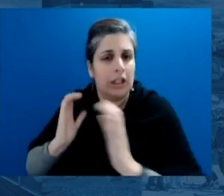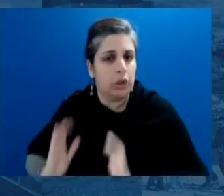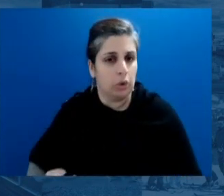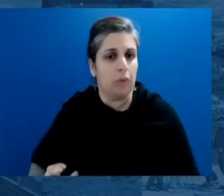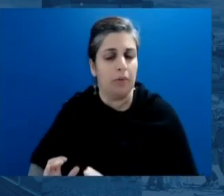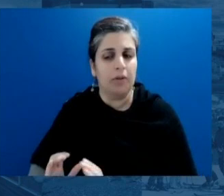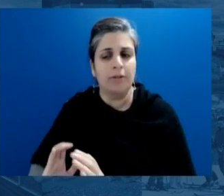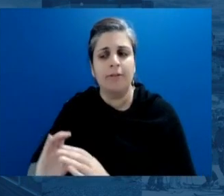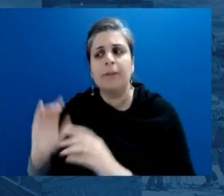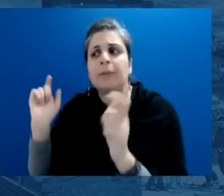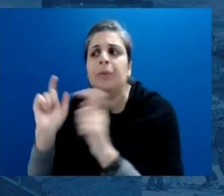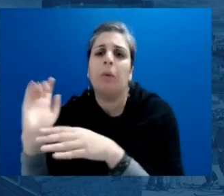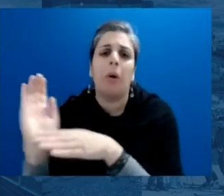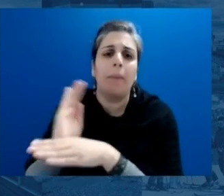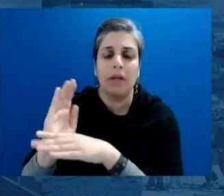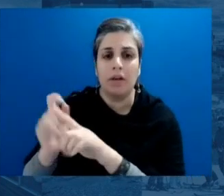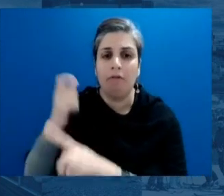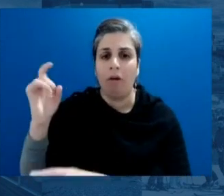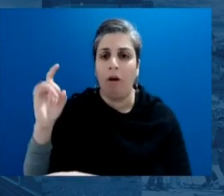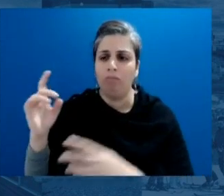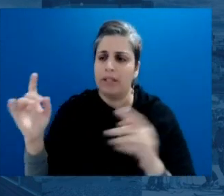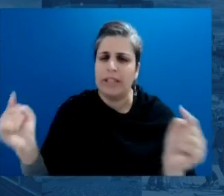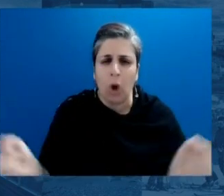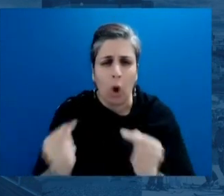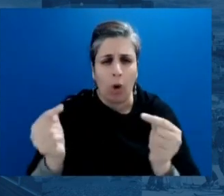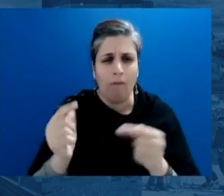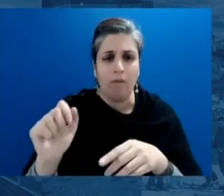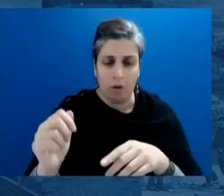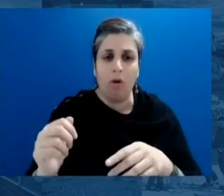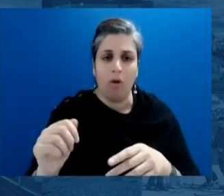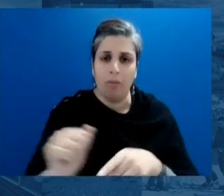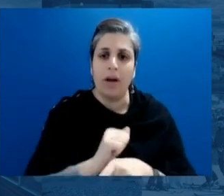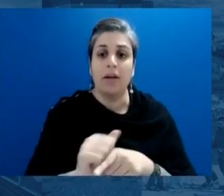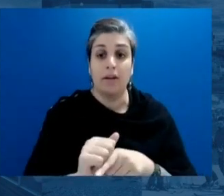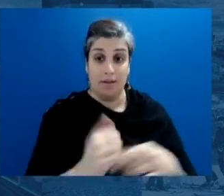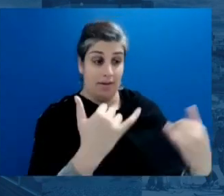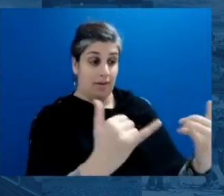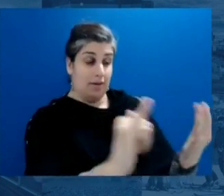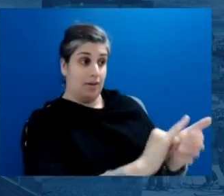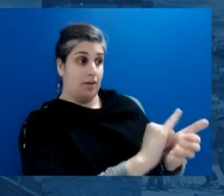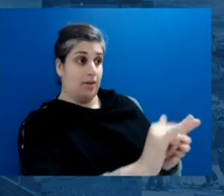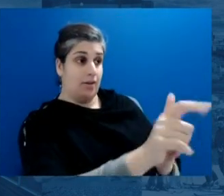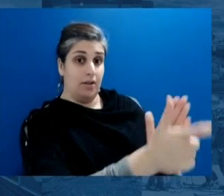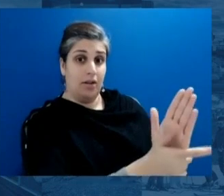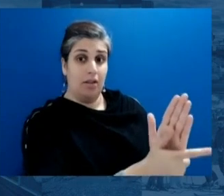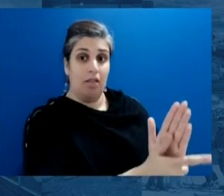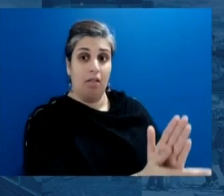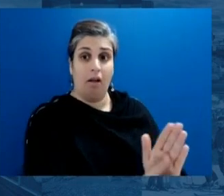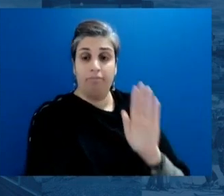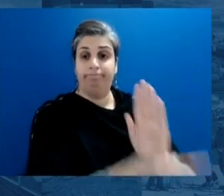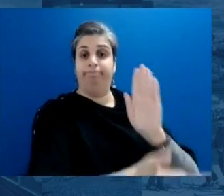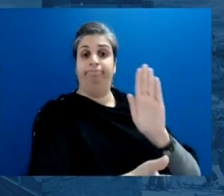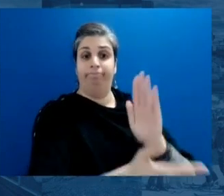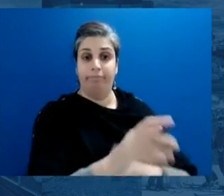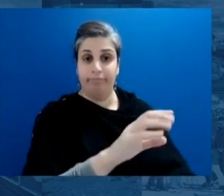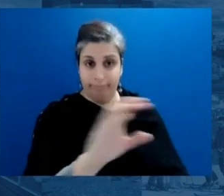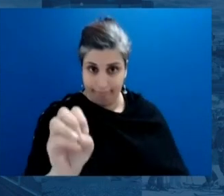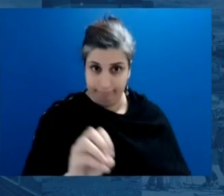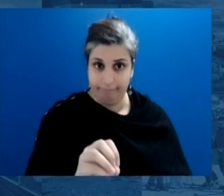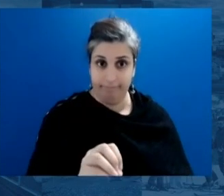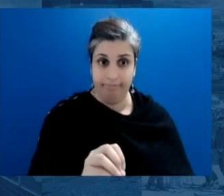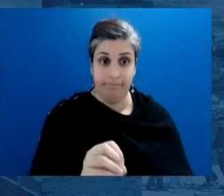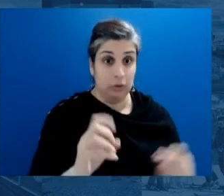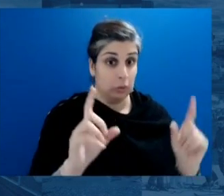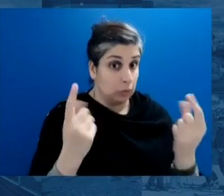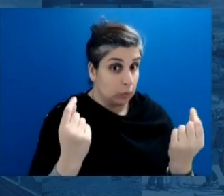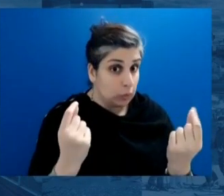businesses from harmful practices. And currently, New York law prohibits companies from using deceptive acts